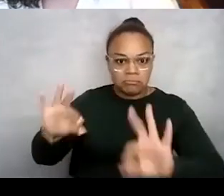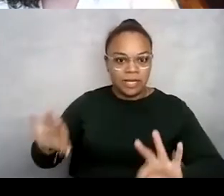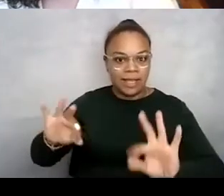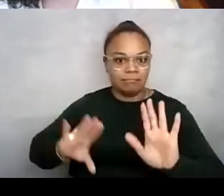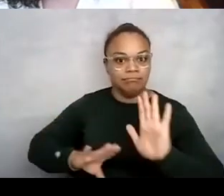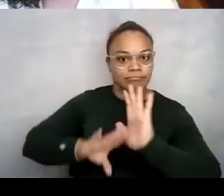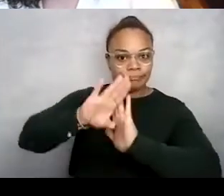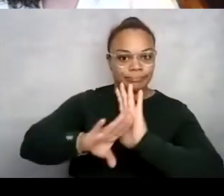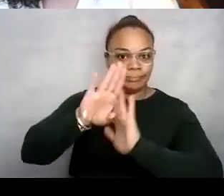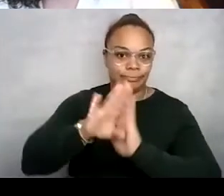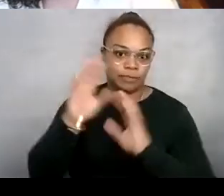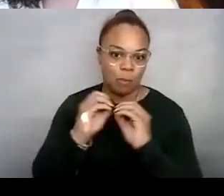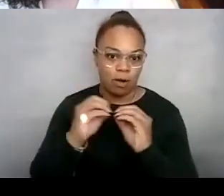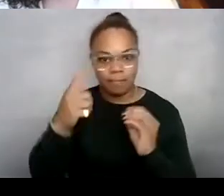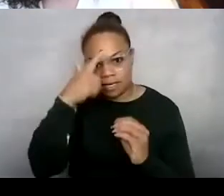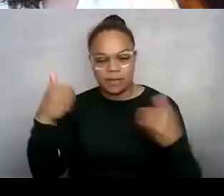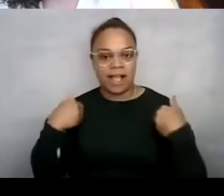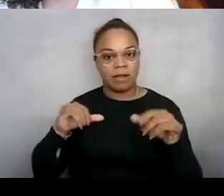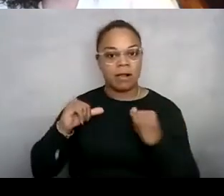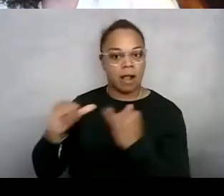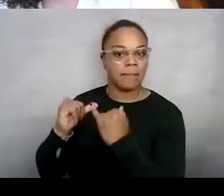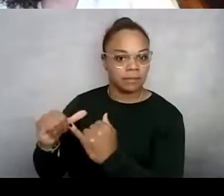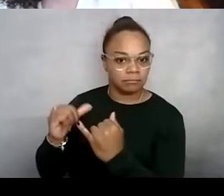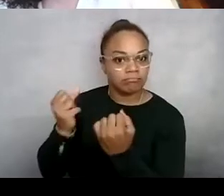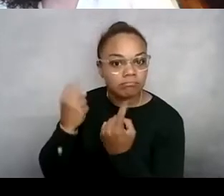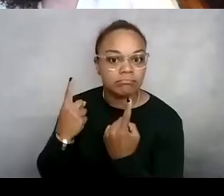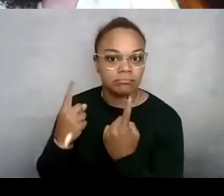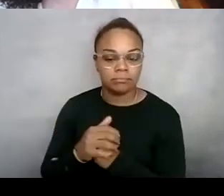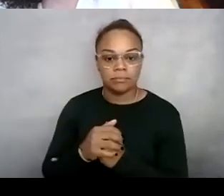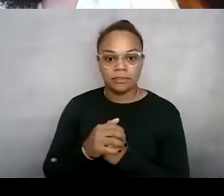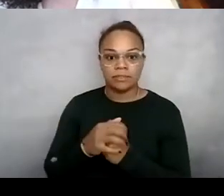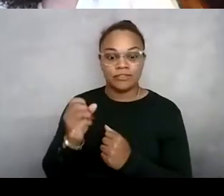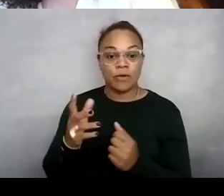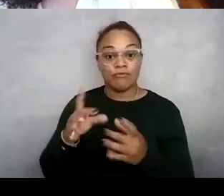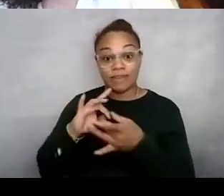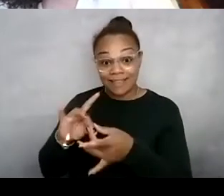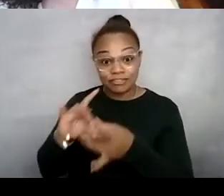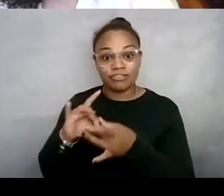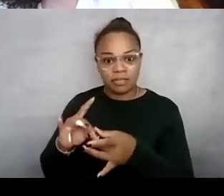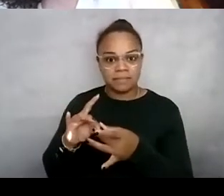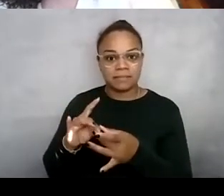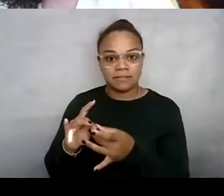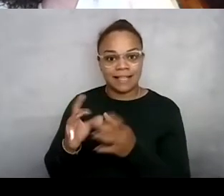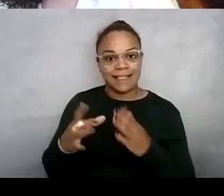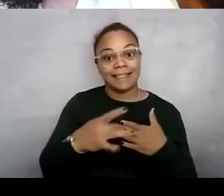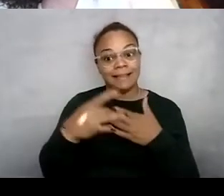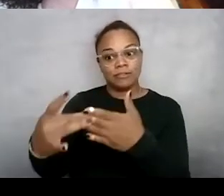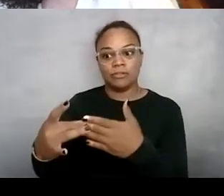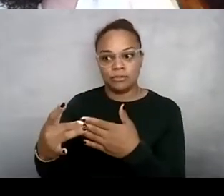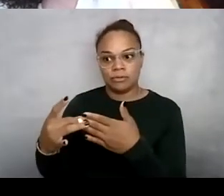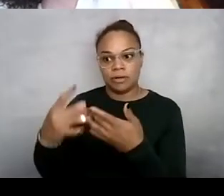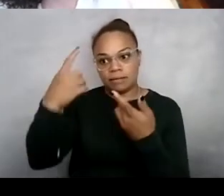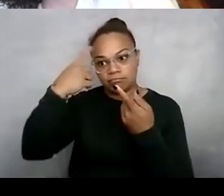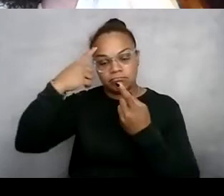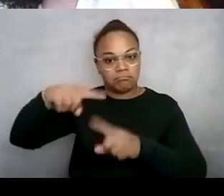local organizing sort of creates unusual bedfellows, strange, unexpected alliances that are